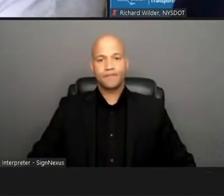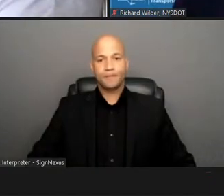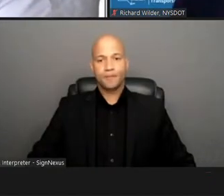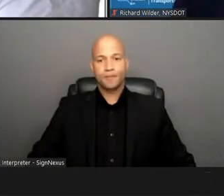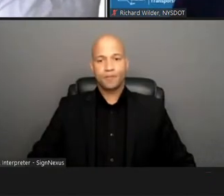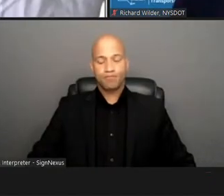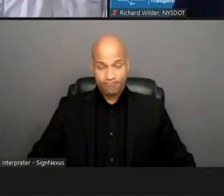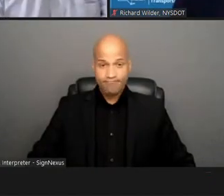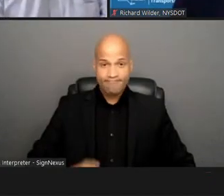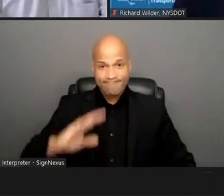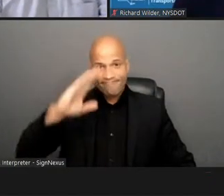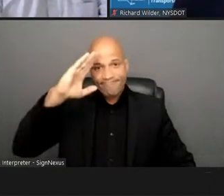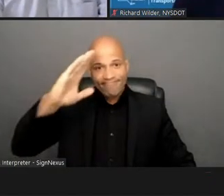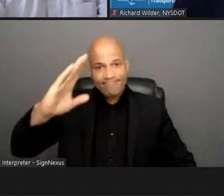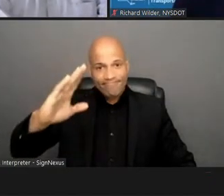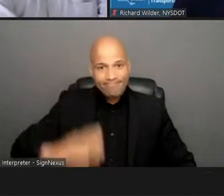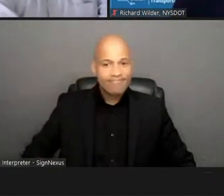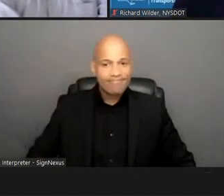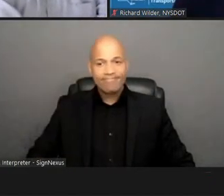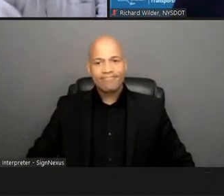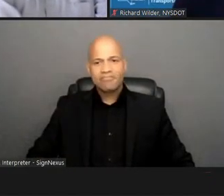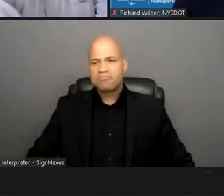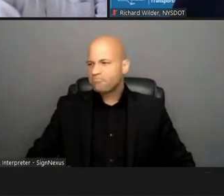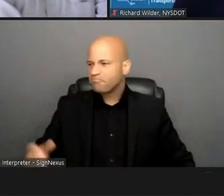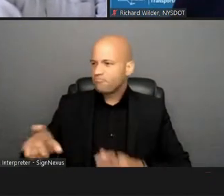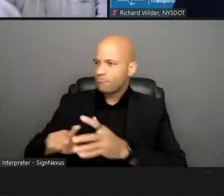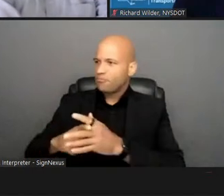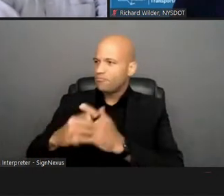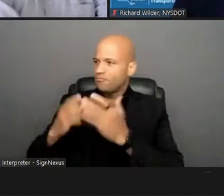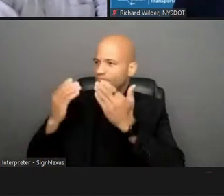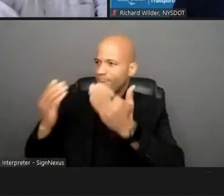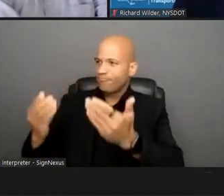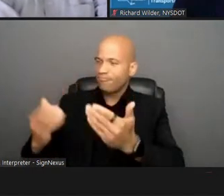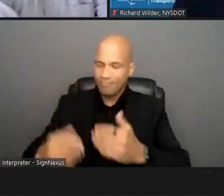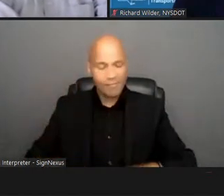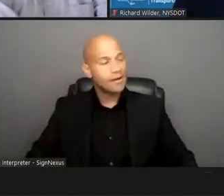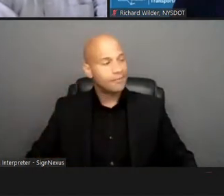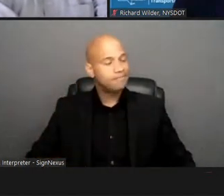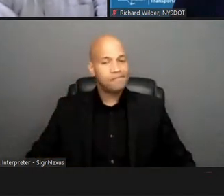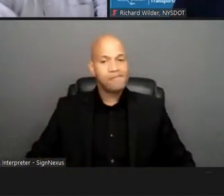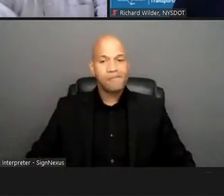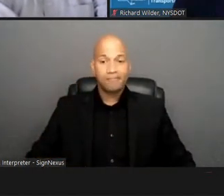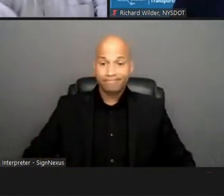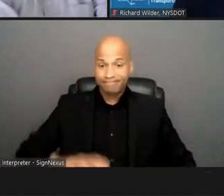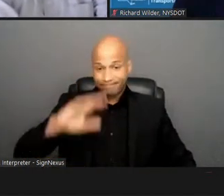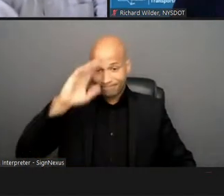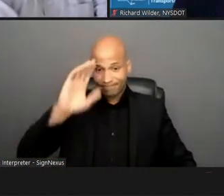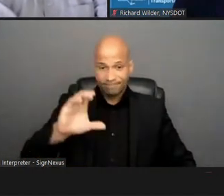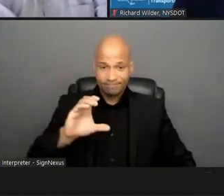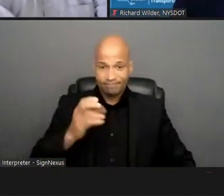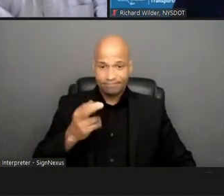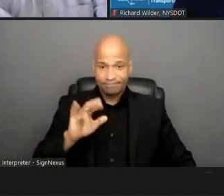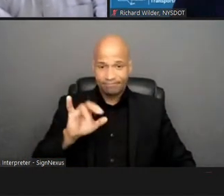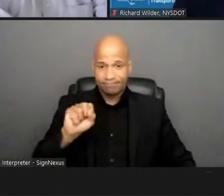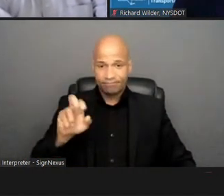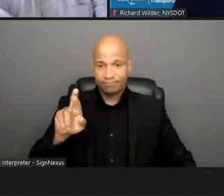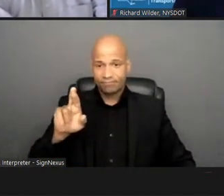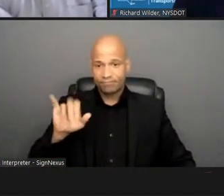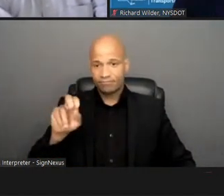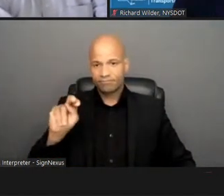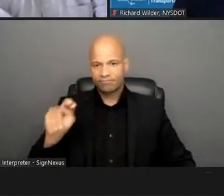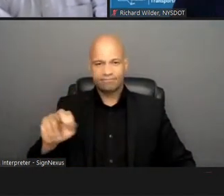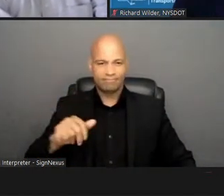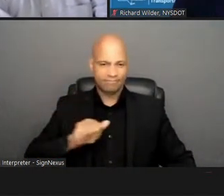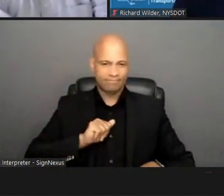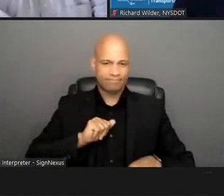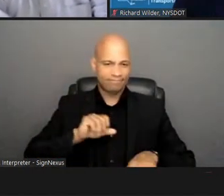hello you may begin hi my name is Chris Ryan I'm a cyclist in